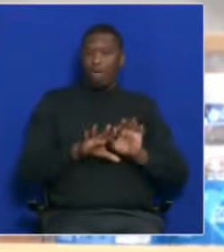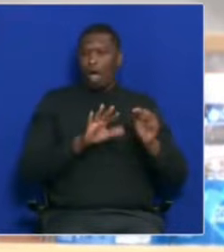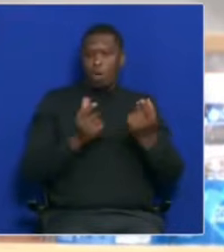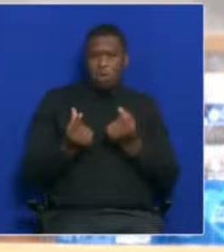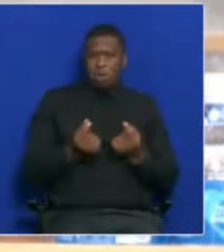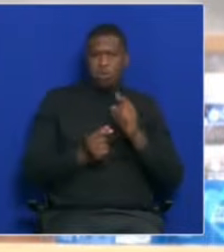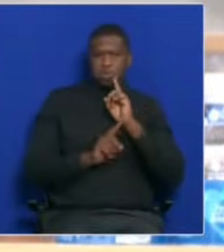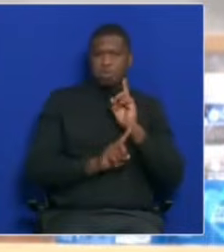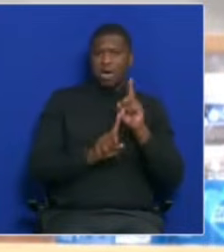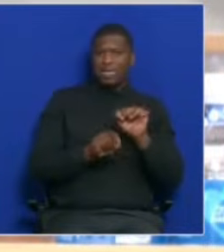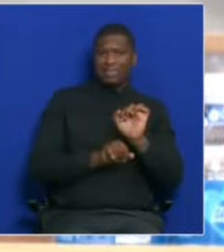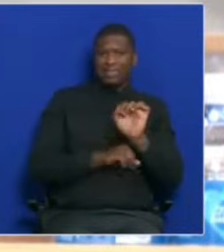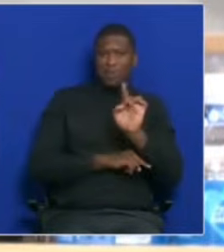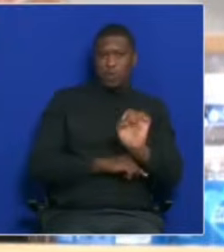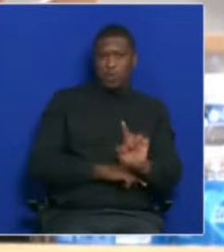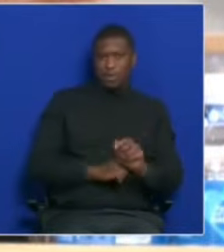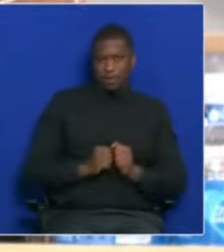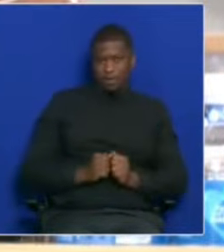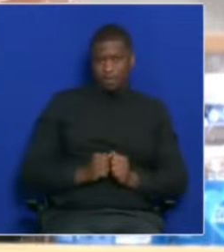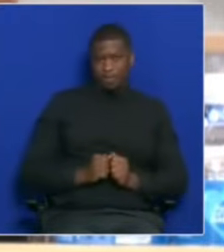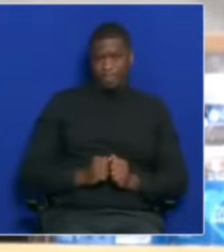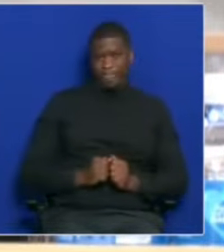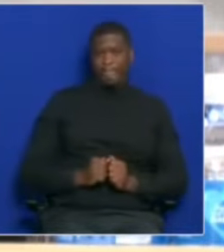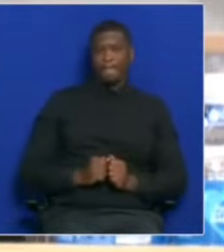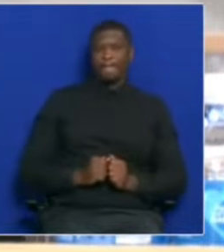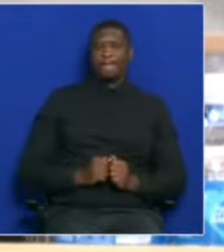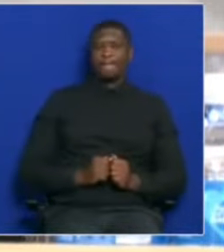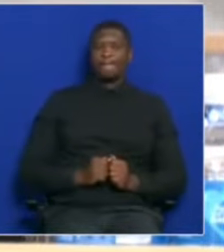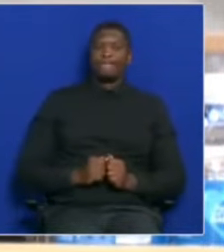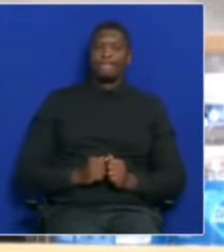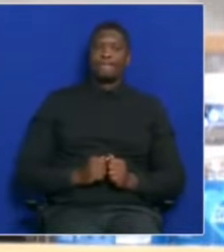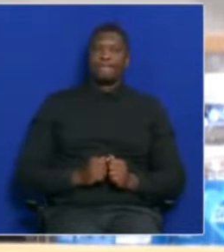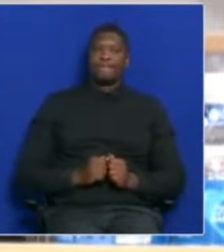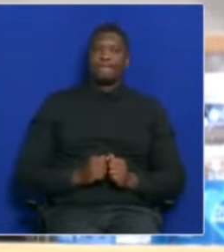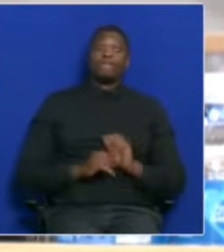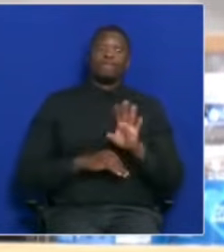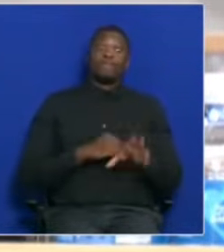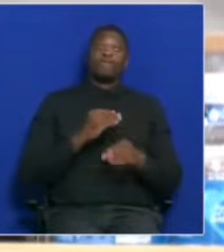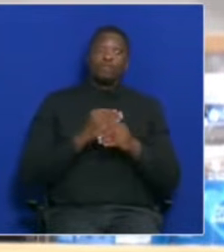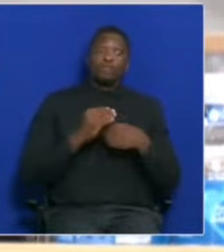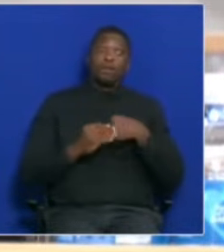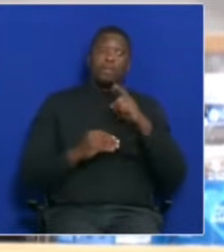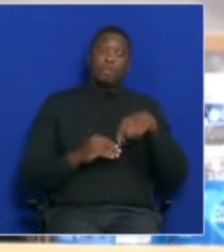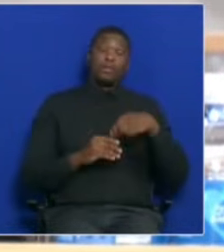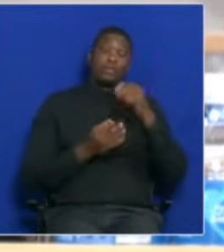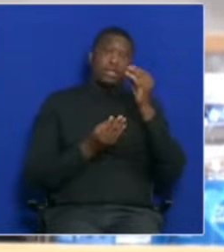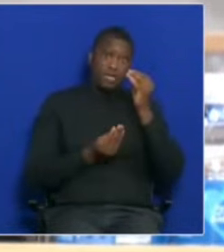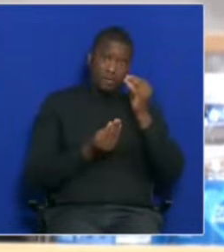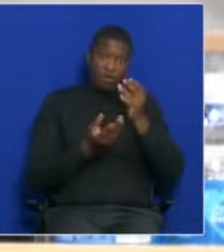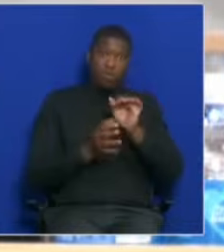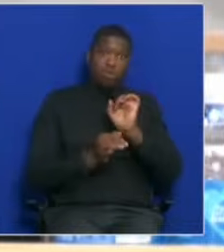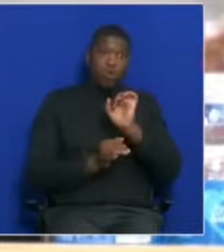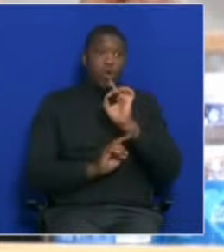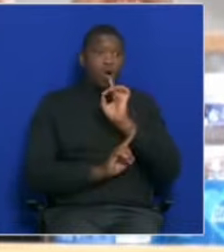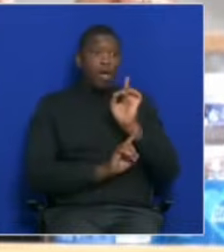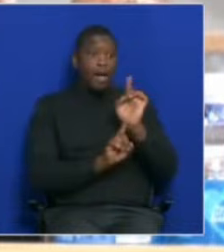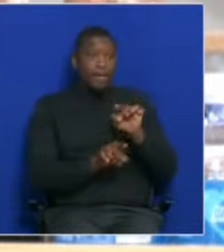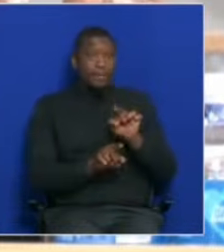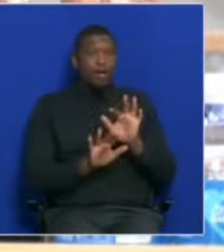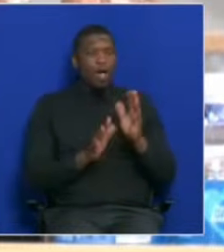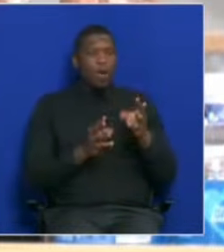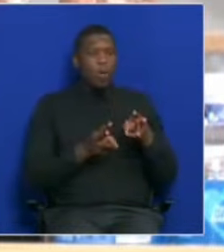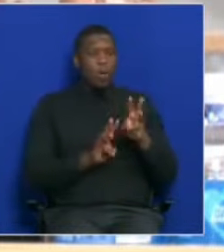question. And I must say that in your answer, the way you've answered,